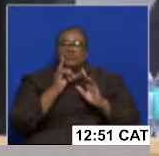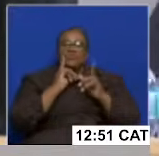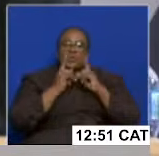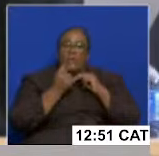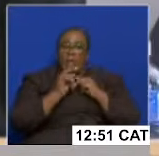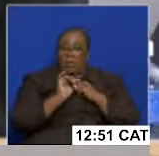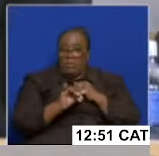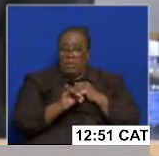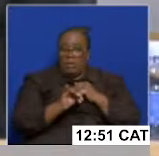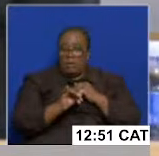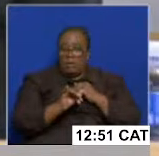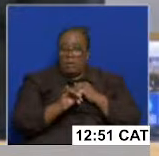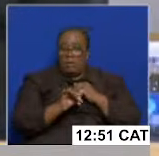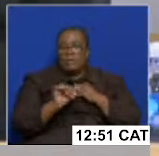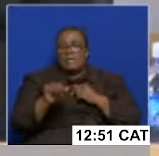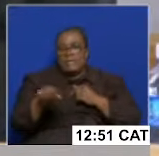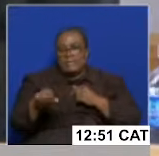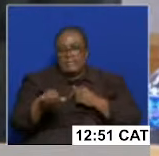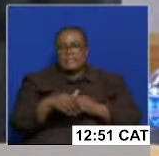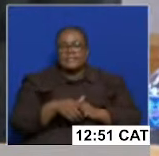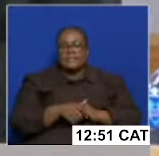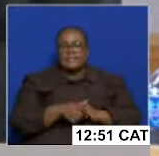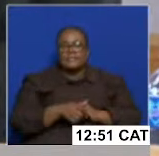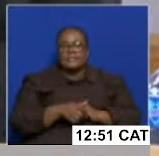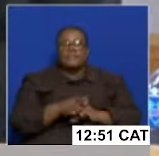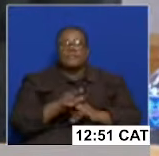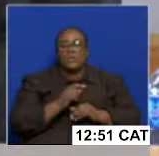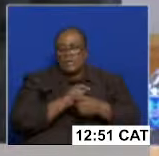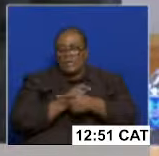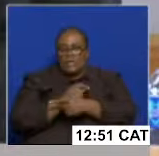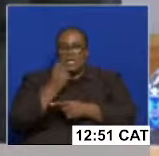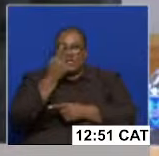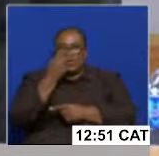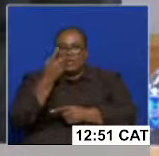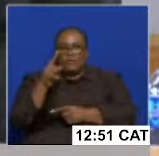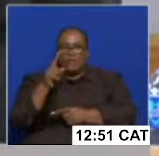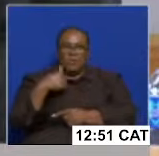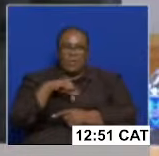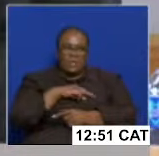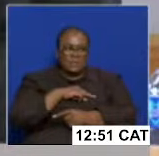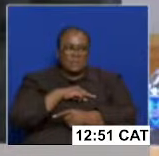Yes. That Makakula is looking for us, and